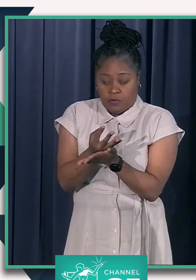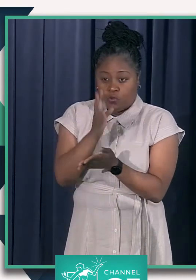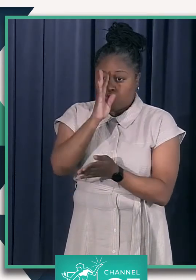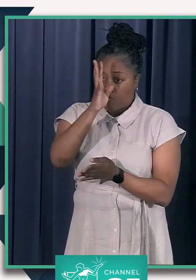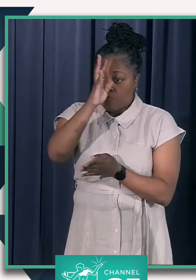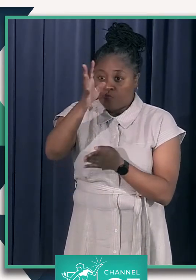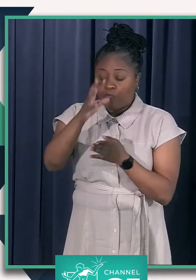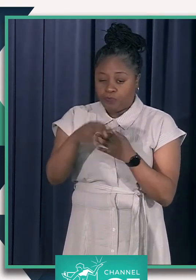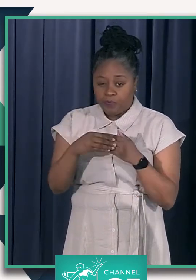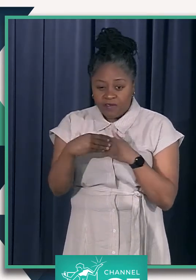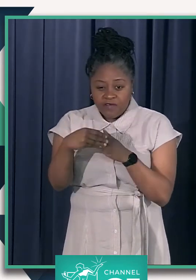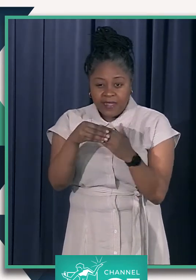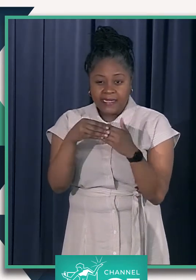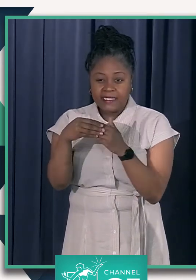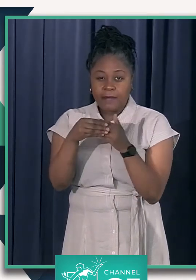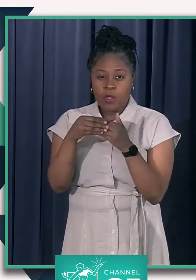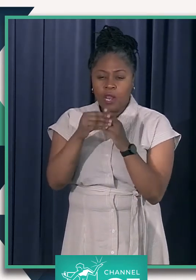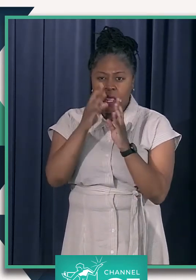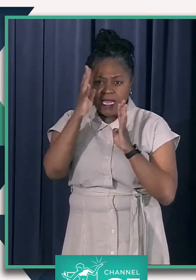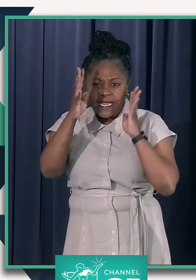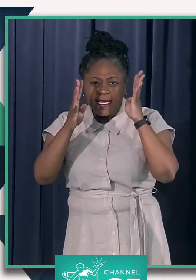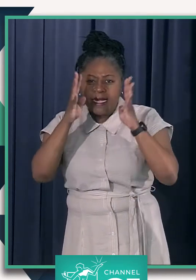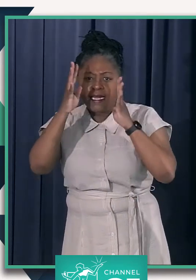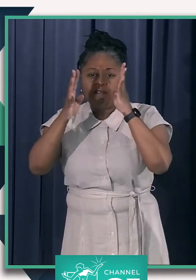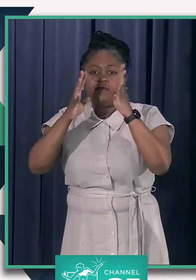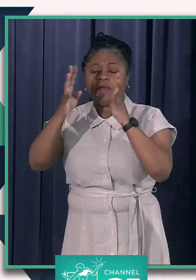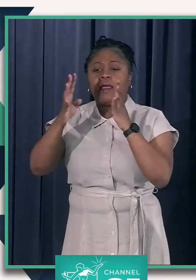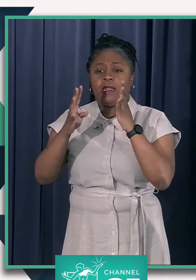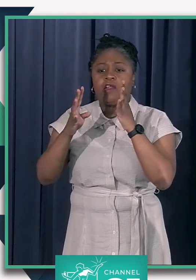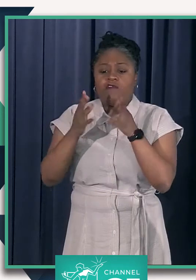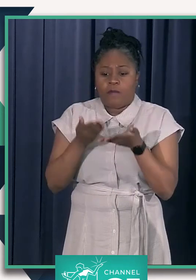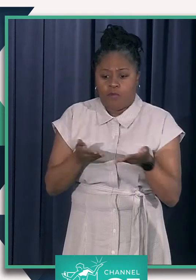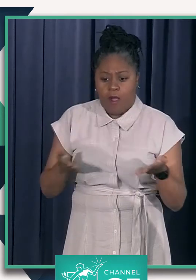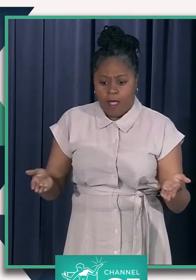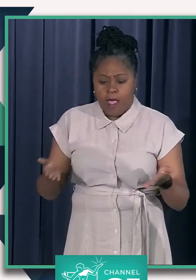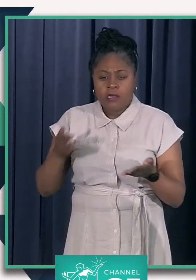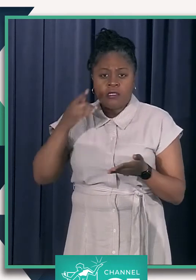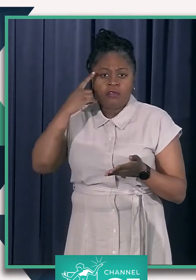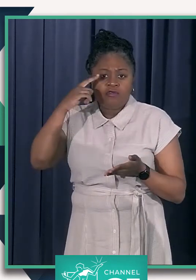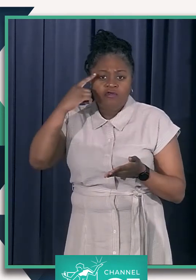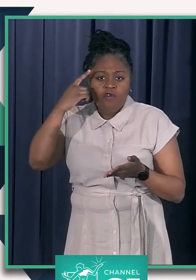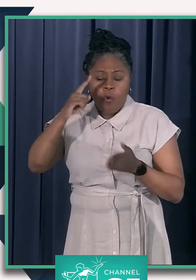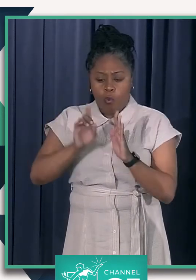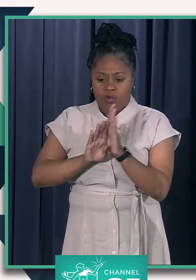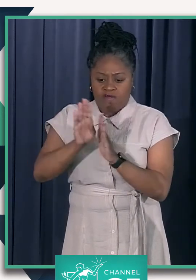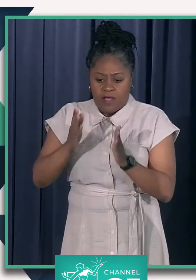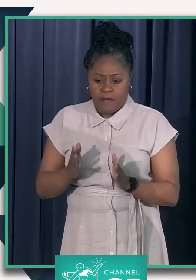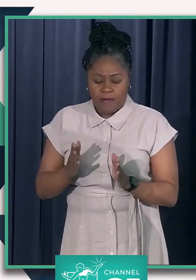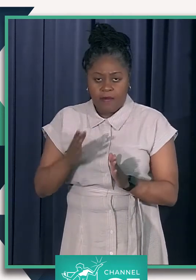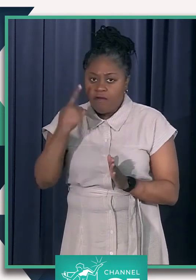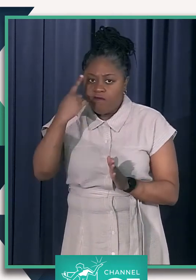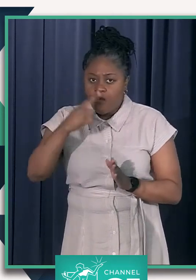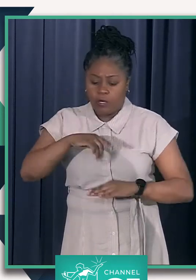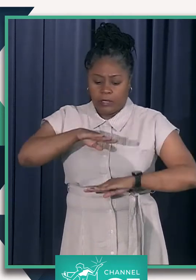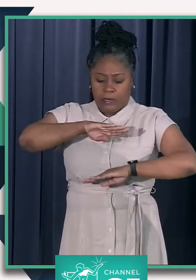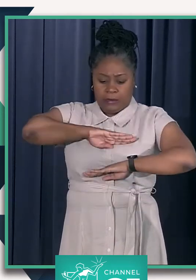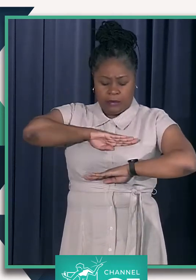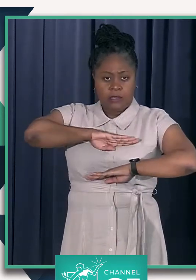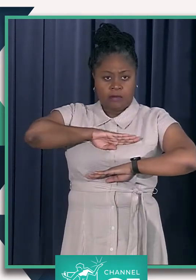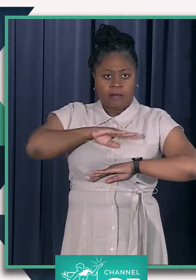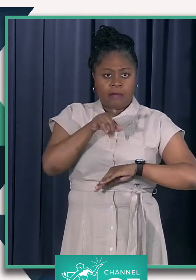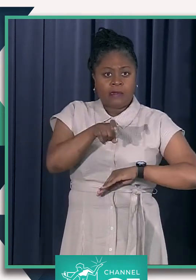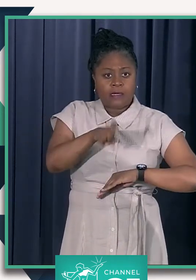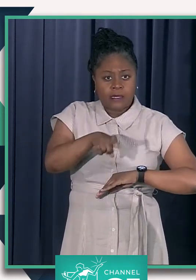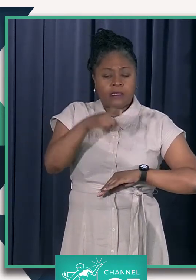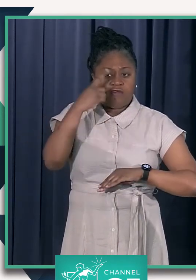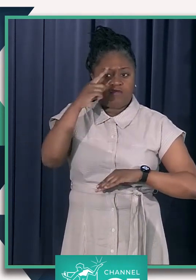for developers to meet the gaps they're seeing in the market. This fund has a